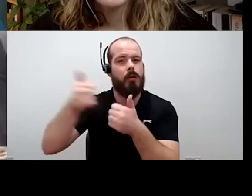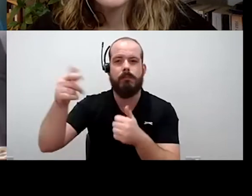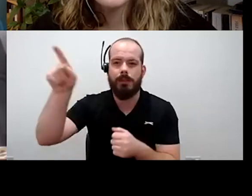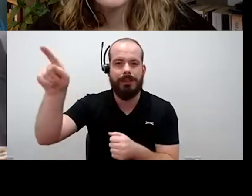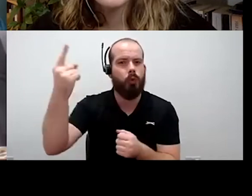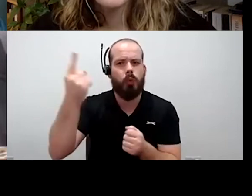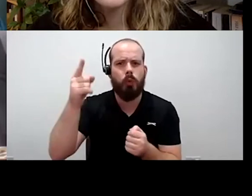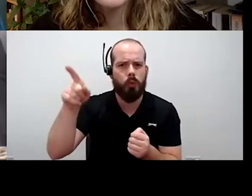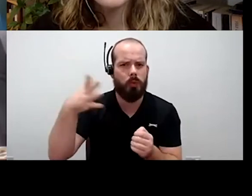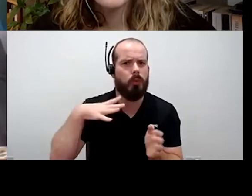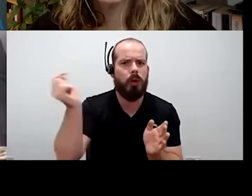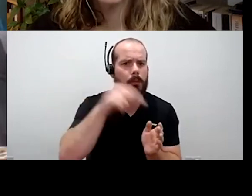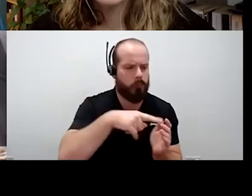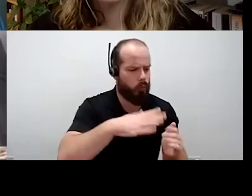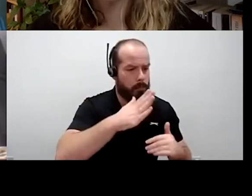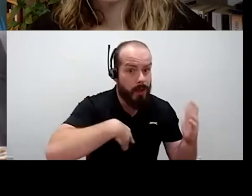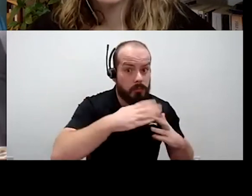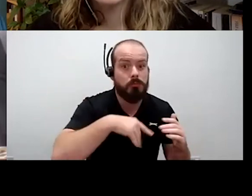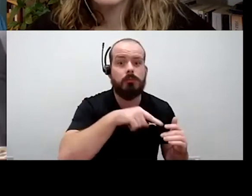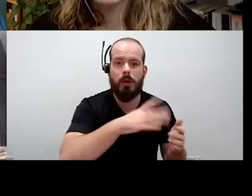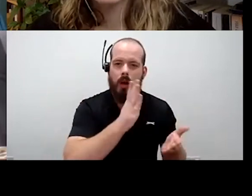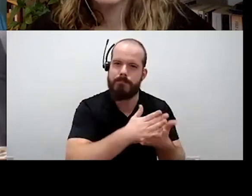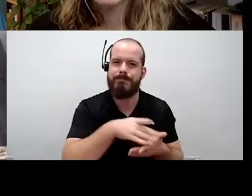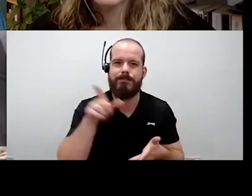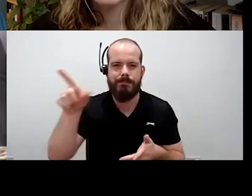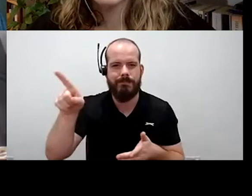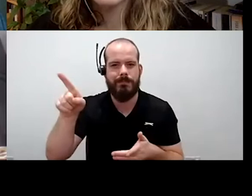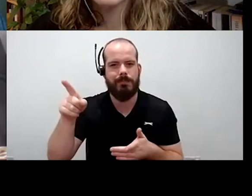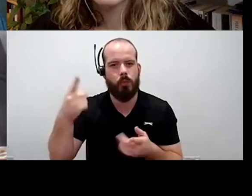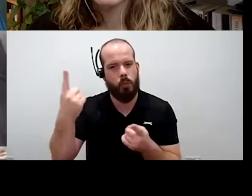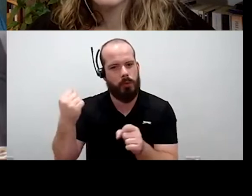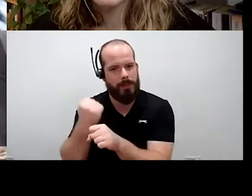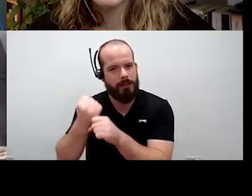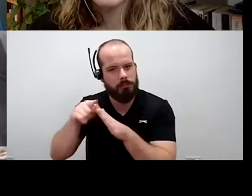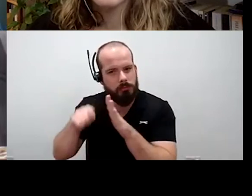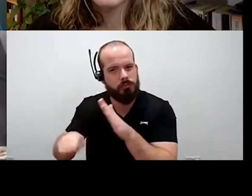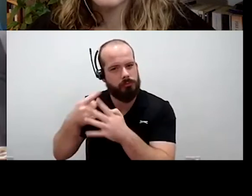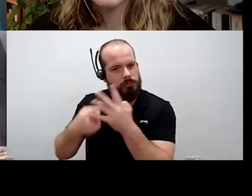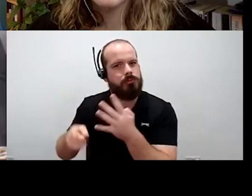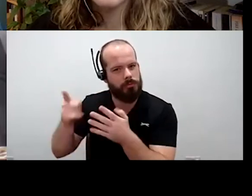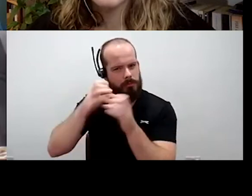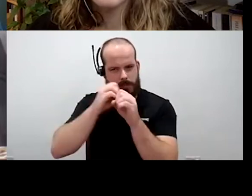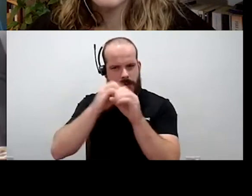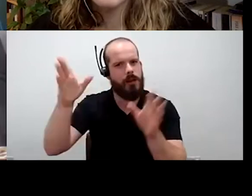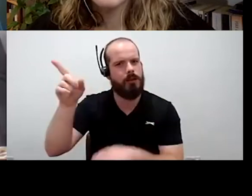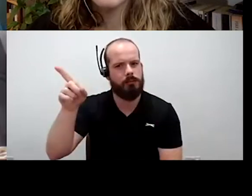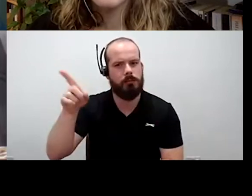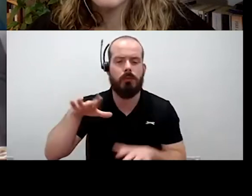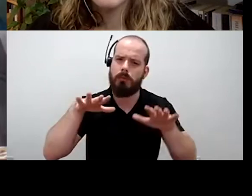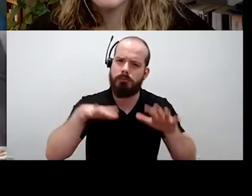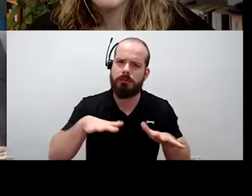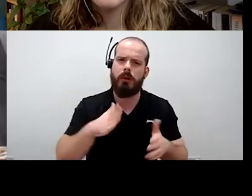fund or build them in the UK from China are the nuclear weapons companies. So they're very clear in those countries. Only in the UK is